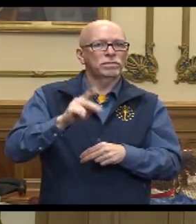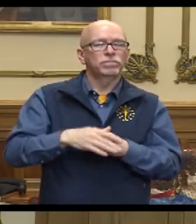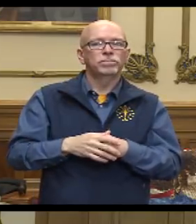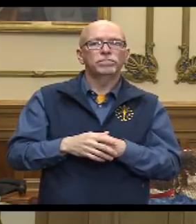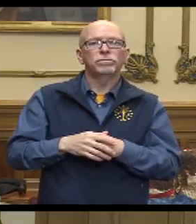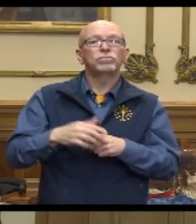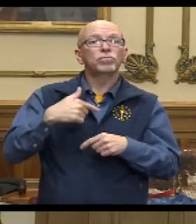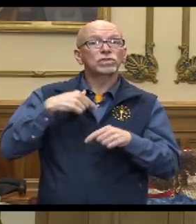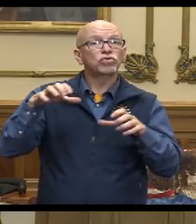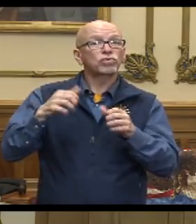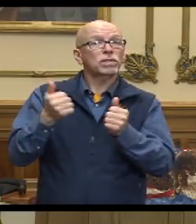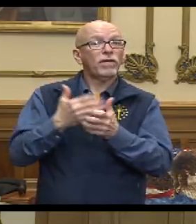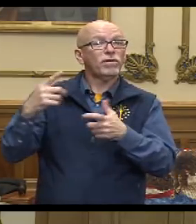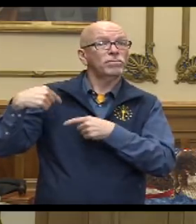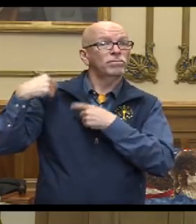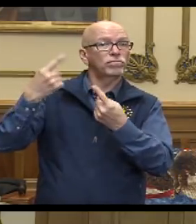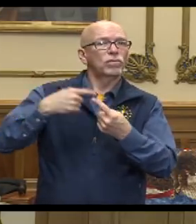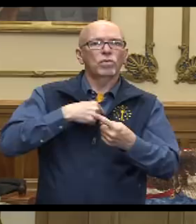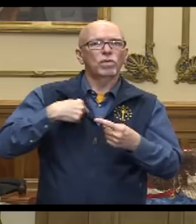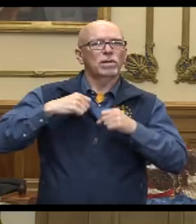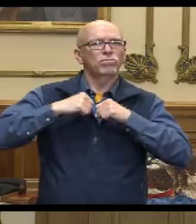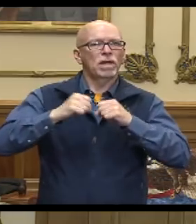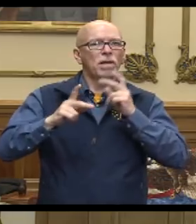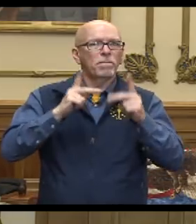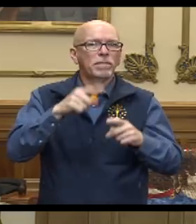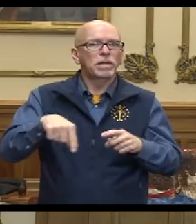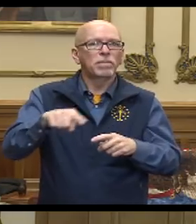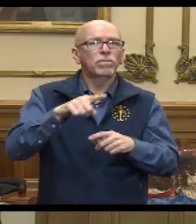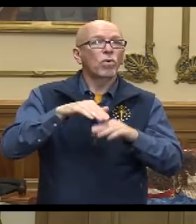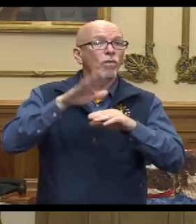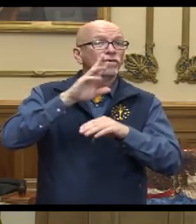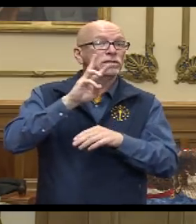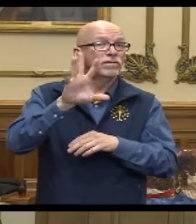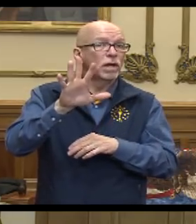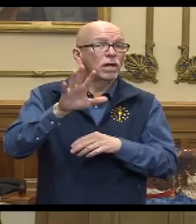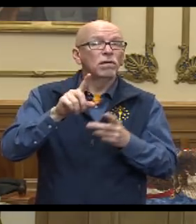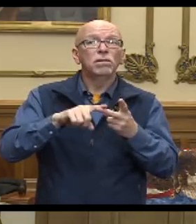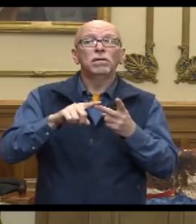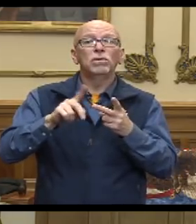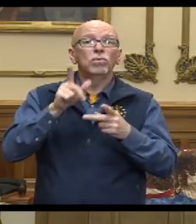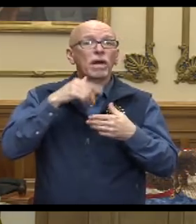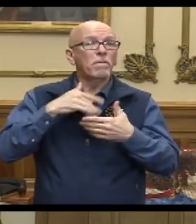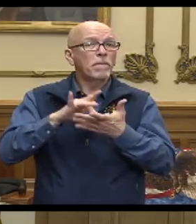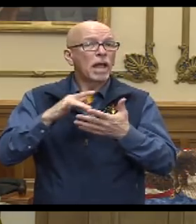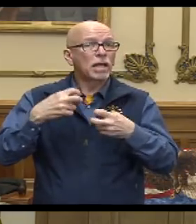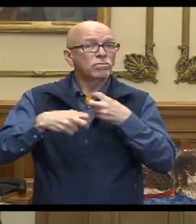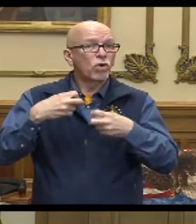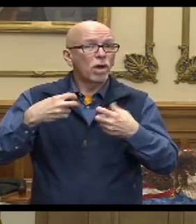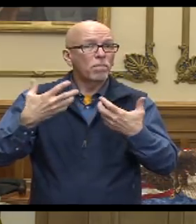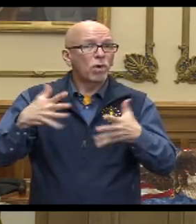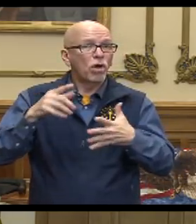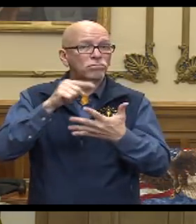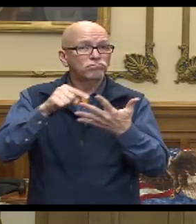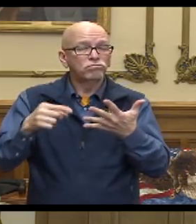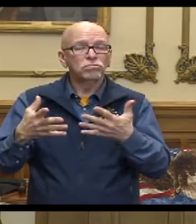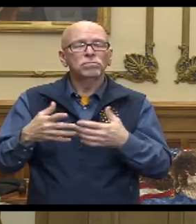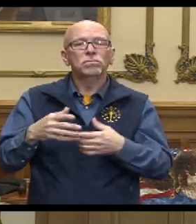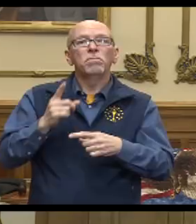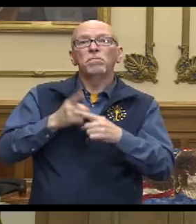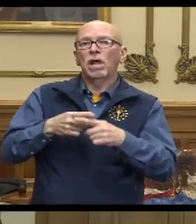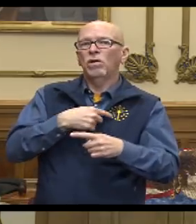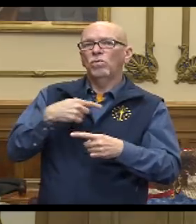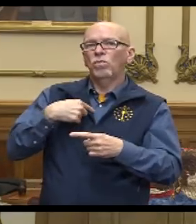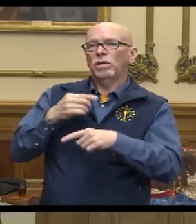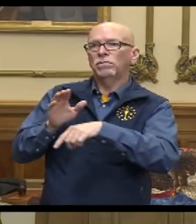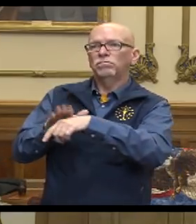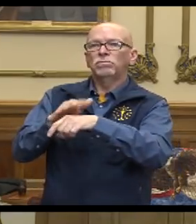by doing everything we did, we are protecting people who are older than 65, people with medical problems. And additionally, we gave our hospitals